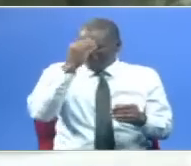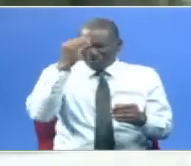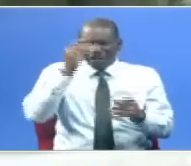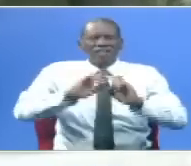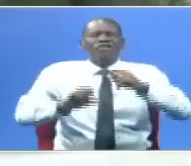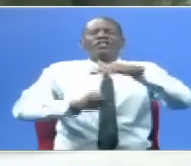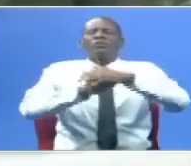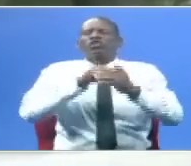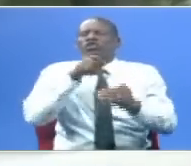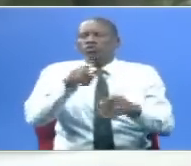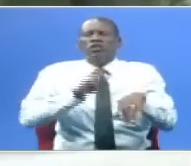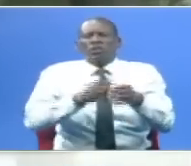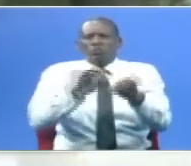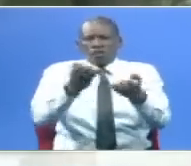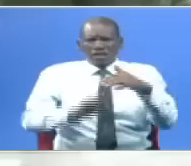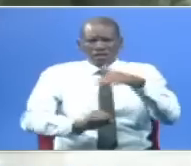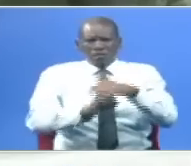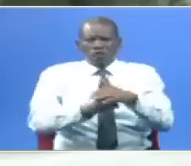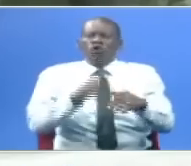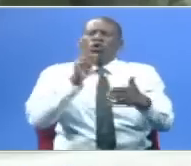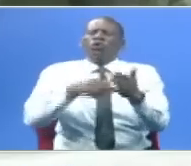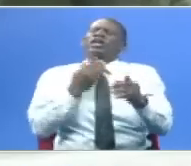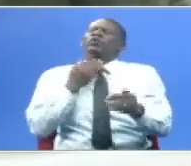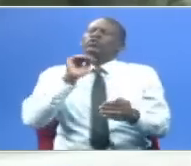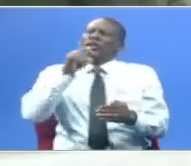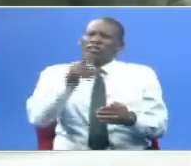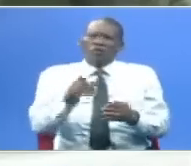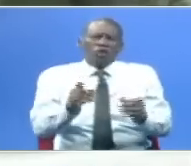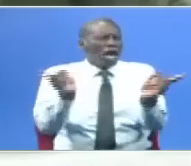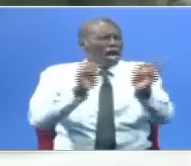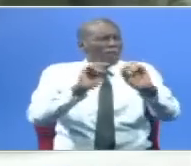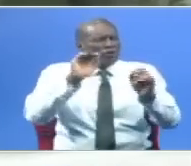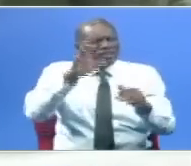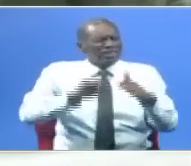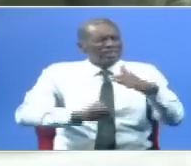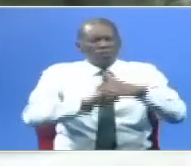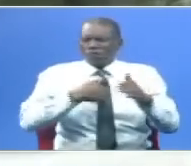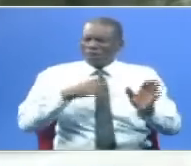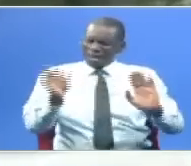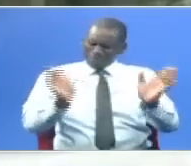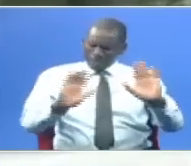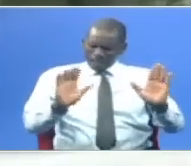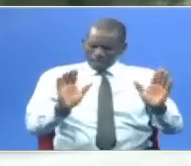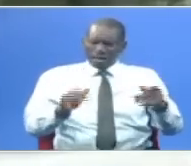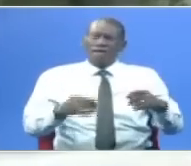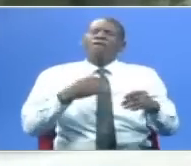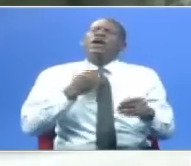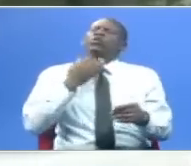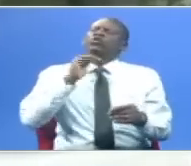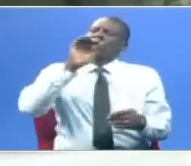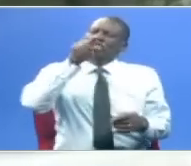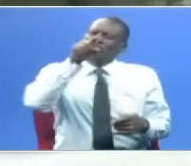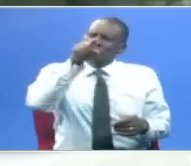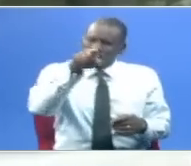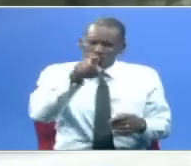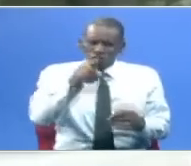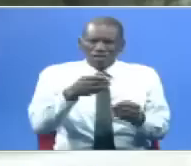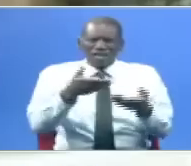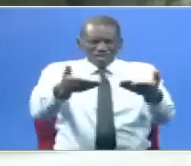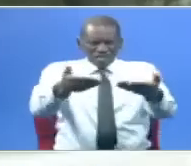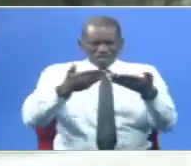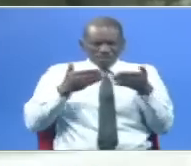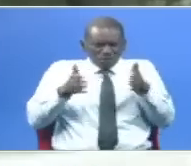stood with you. All I am asking, I am not asking for you to support me. I am asking you to give